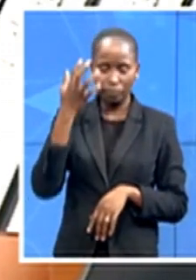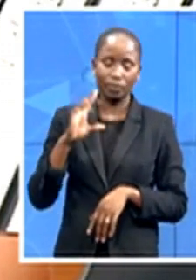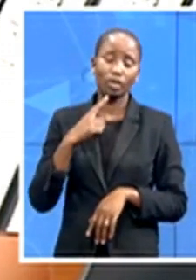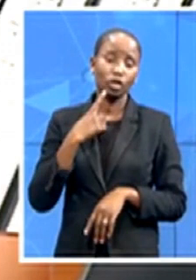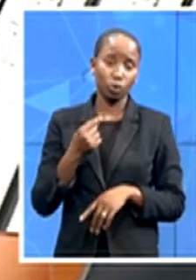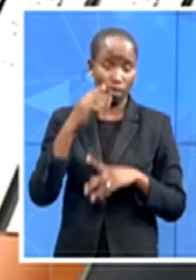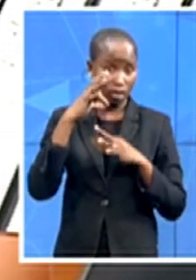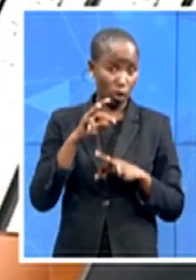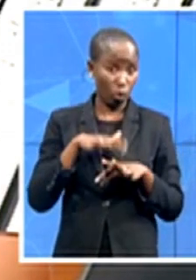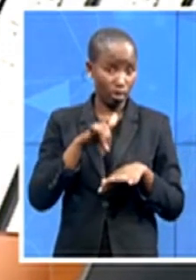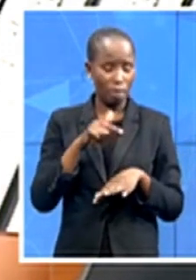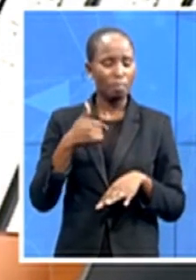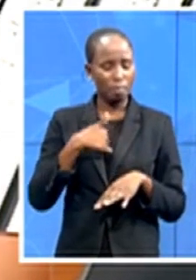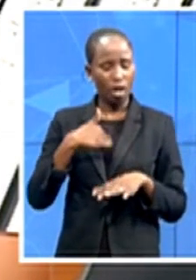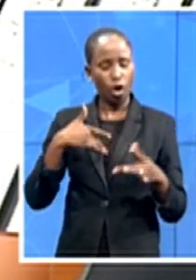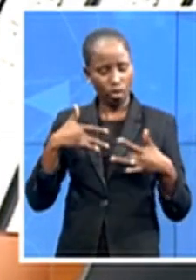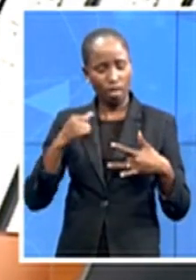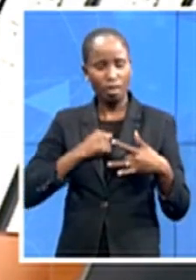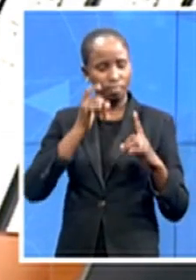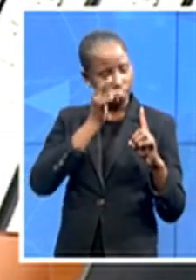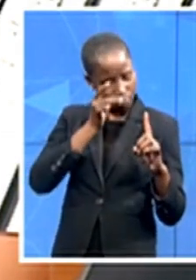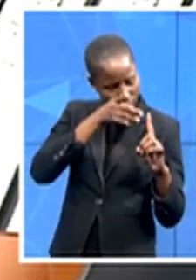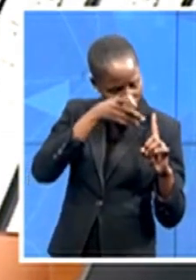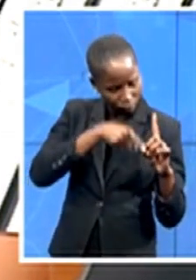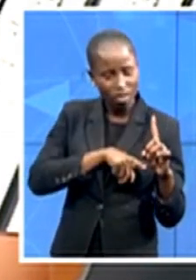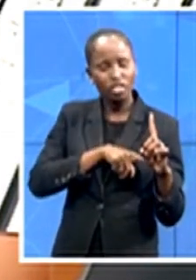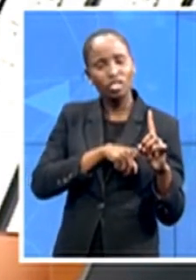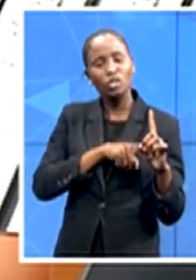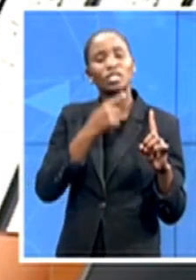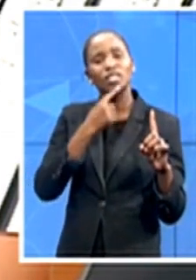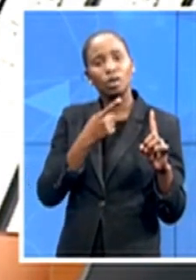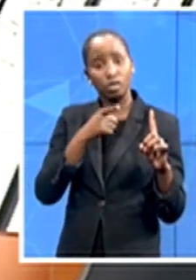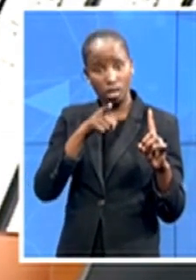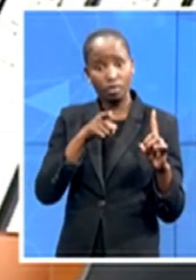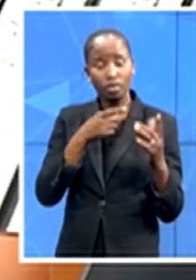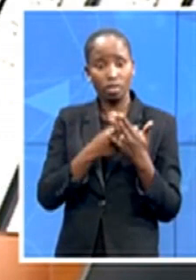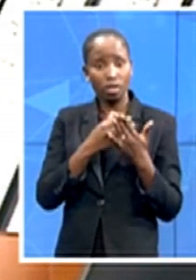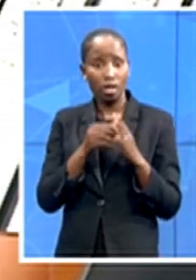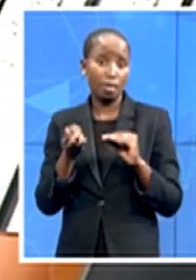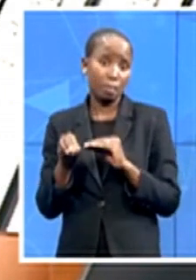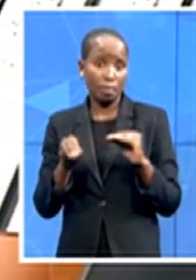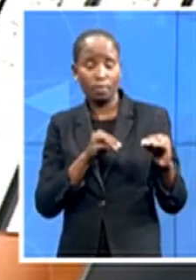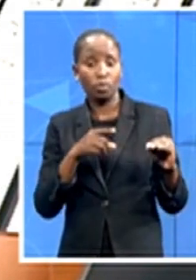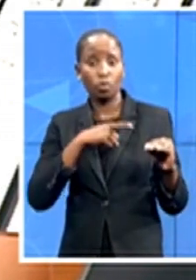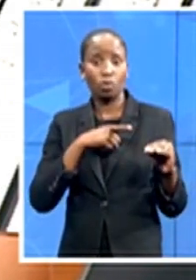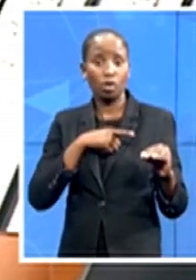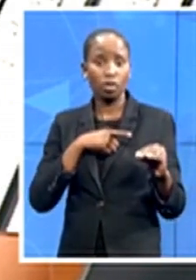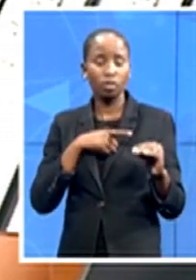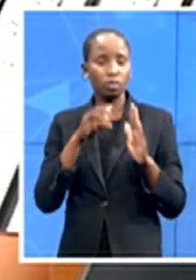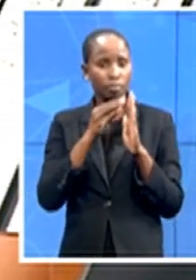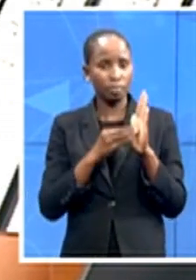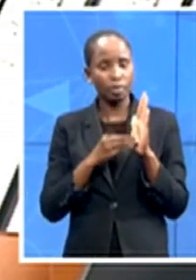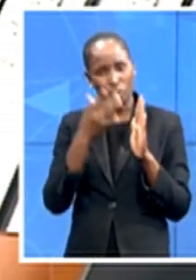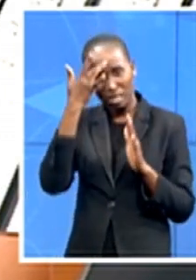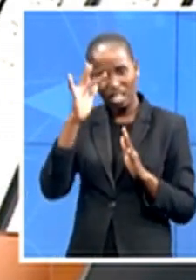Minister and Deputy Minister were being removed on the basis of unsubstantiated intelligence report. And I told